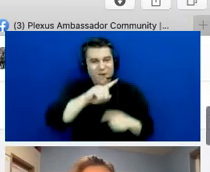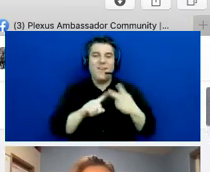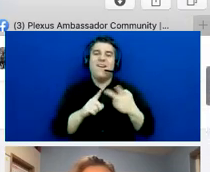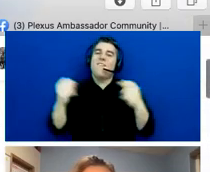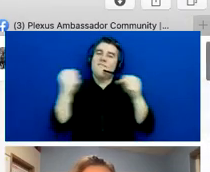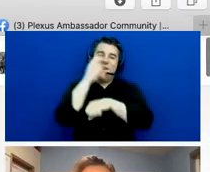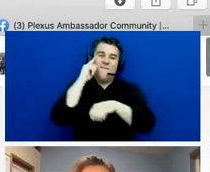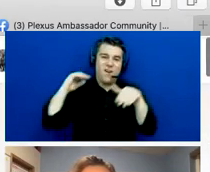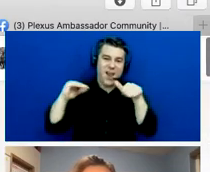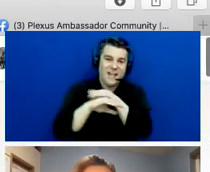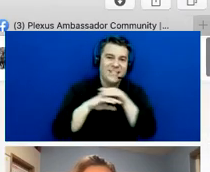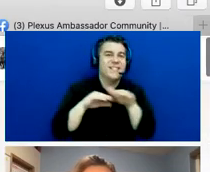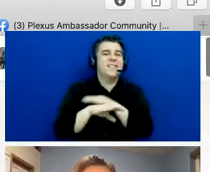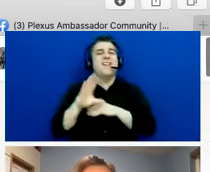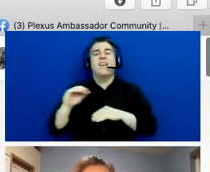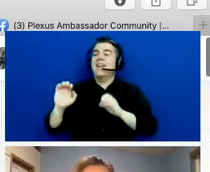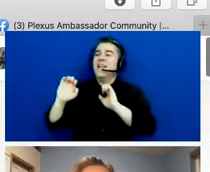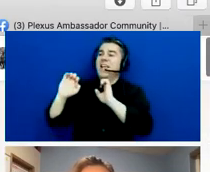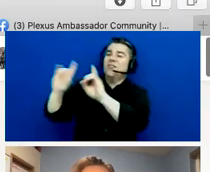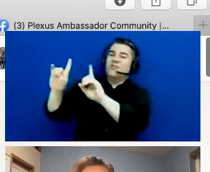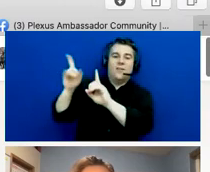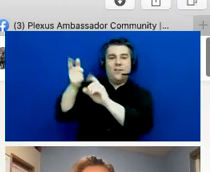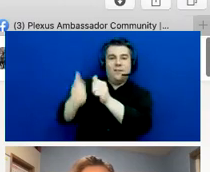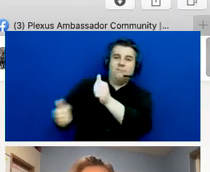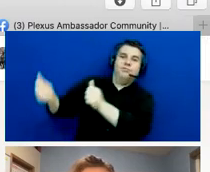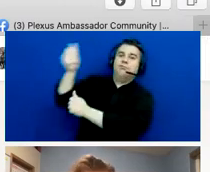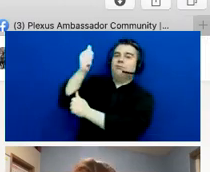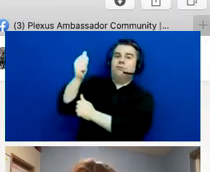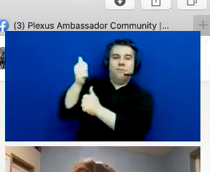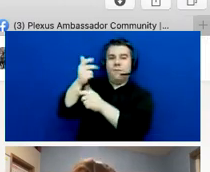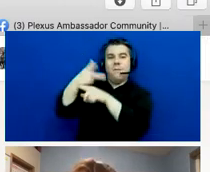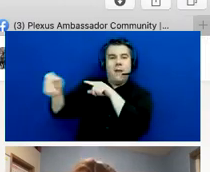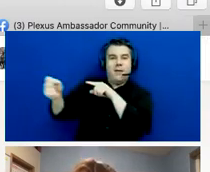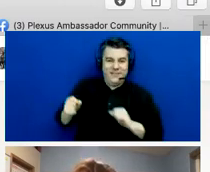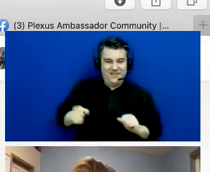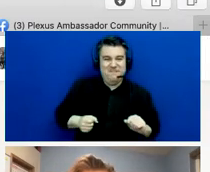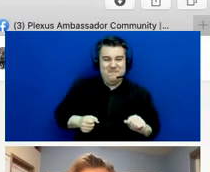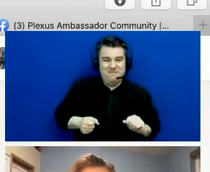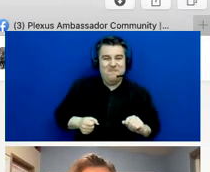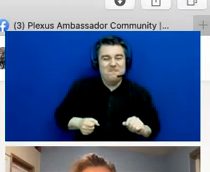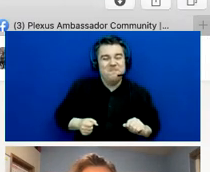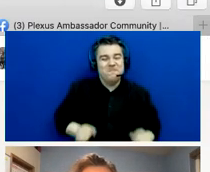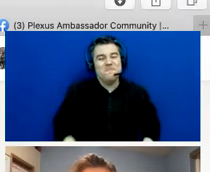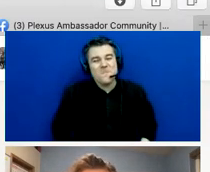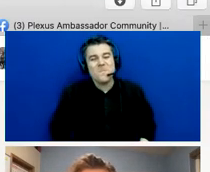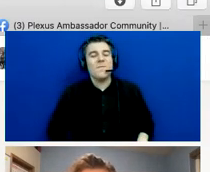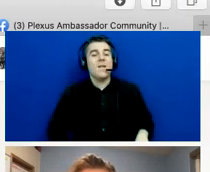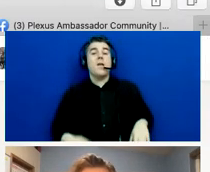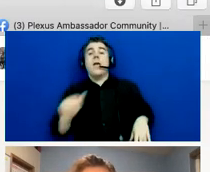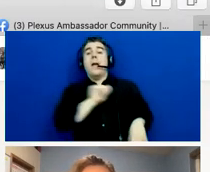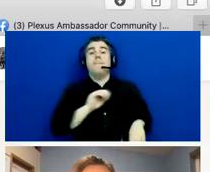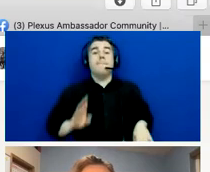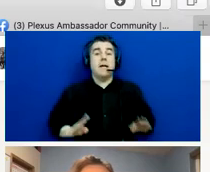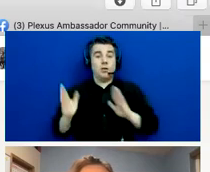access, and educating Plexus Corporate as often as possible. Okay, so Plexus Ambassador